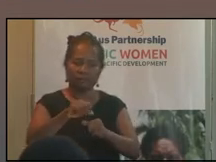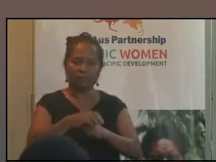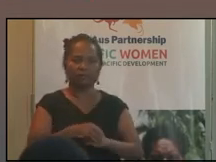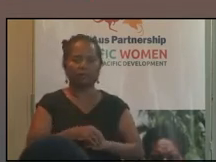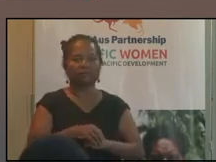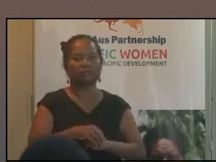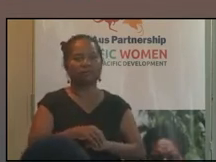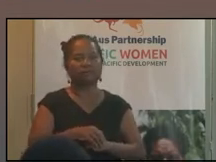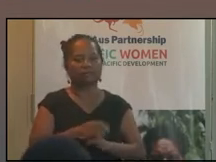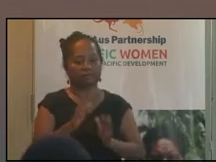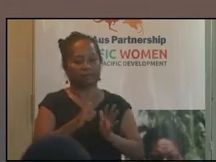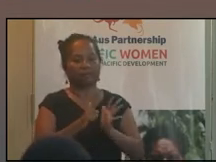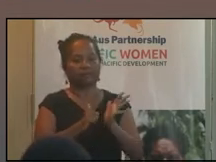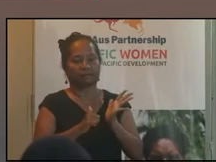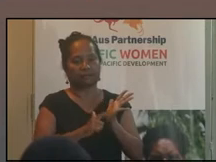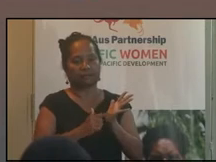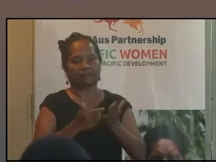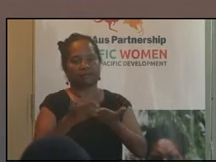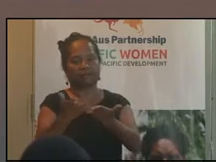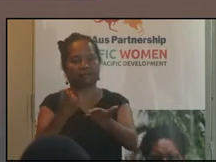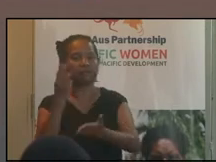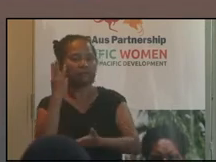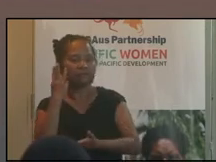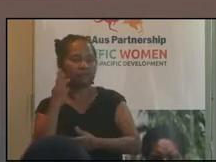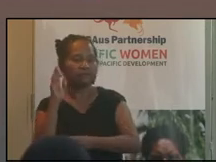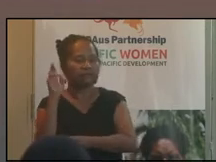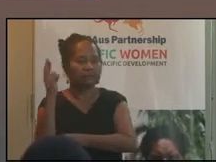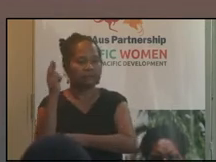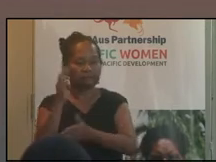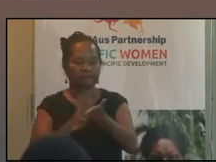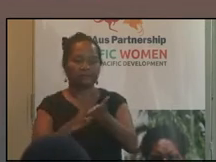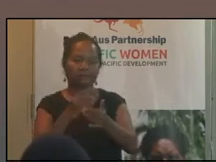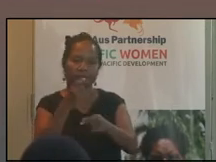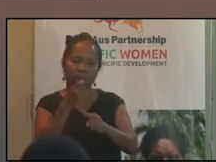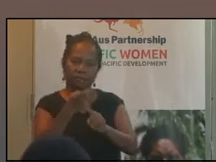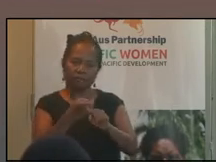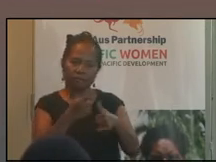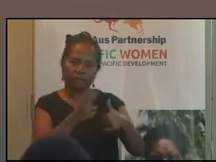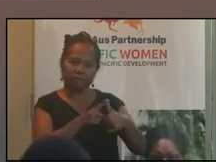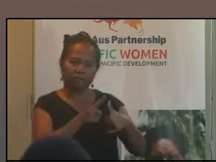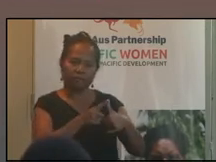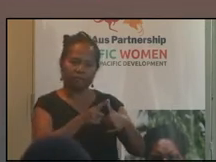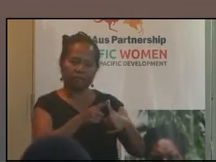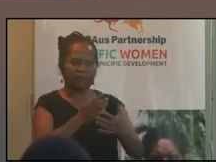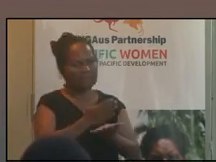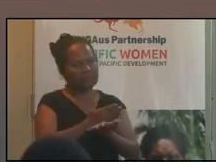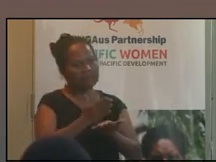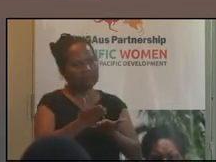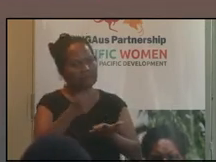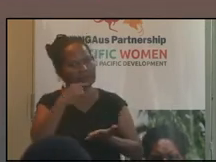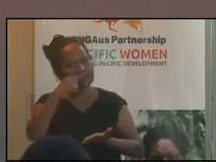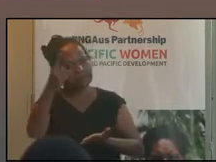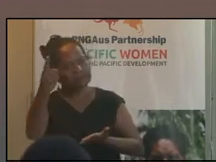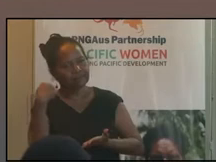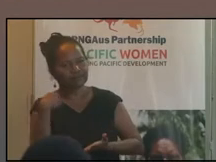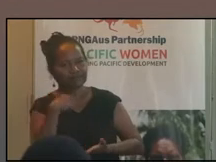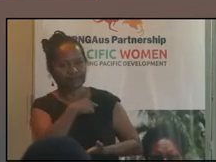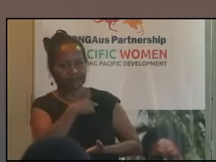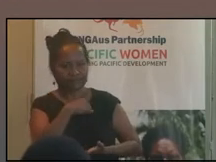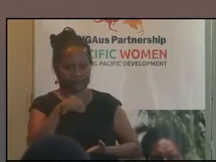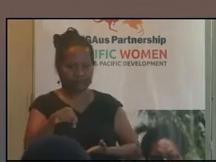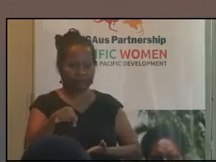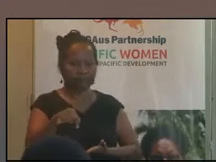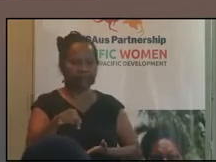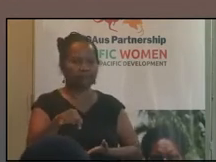The laws provide for women's representation in the MKA. Please share your recent experience and the value of this crucial temporary